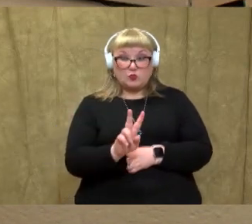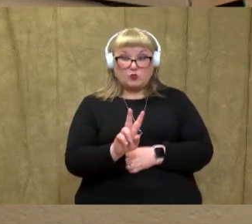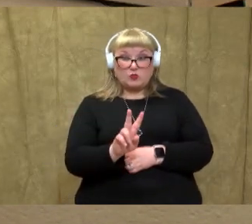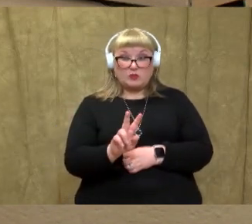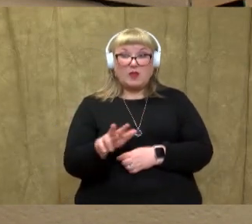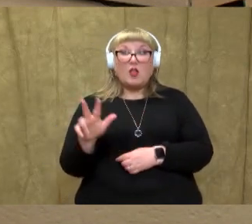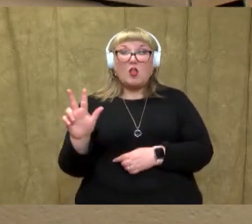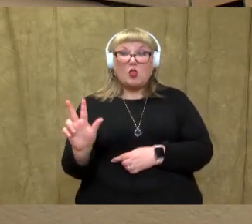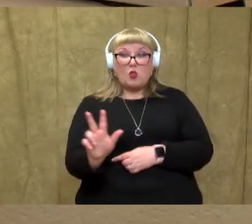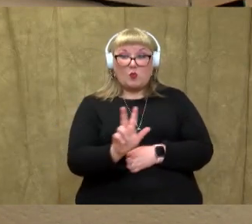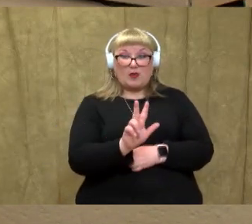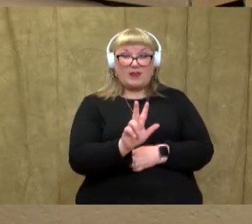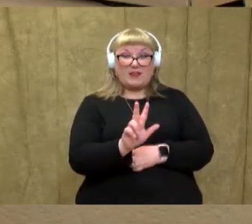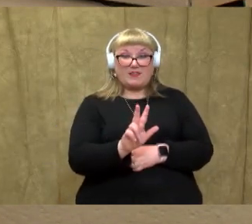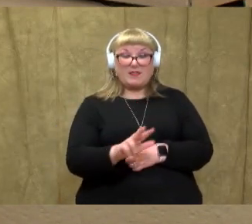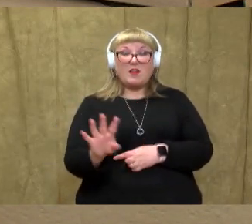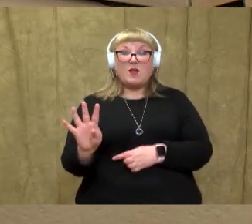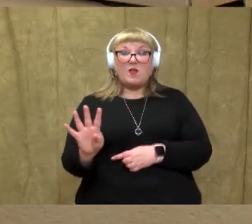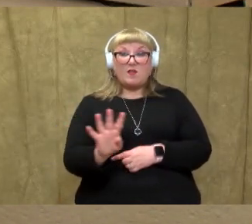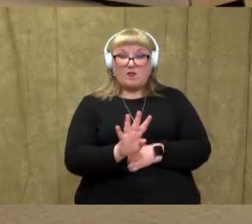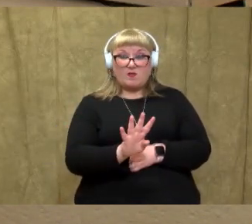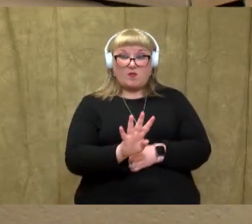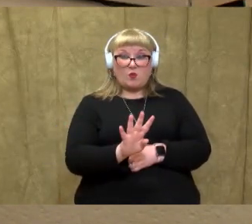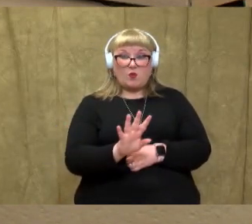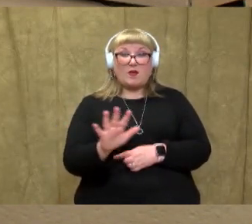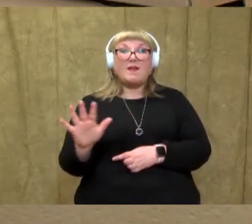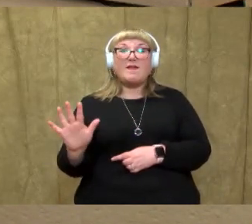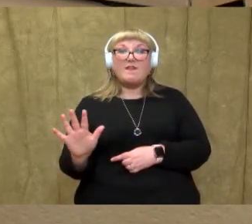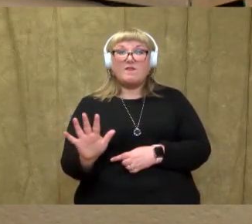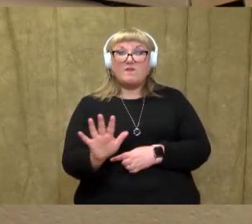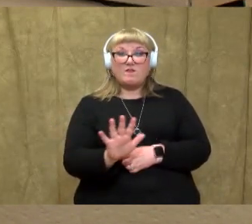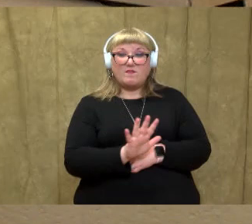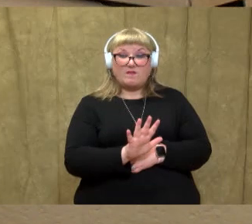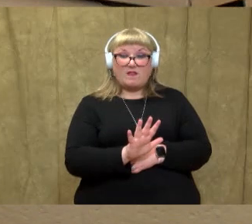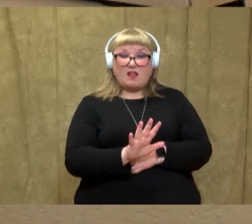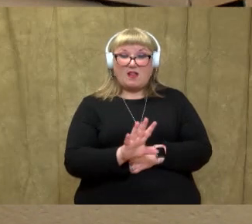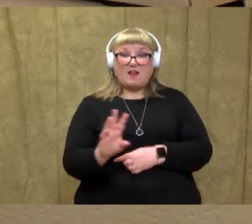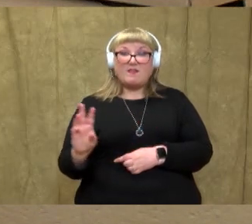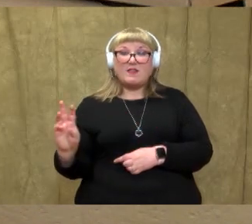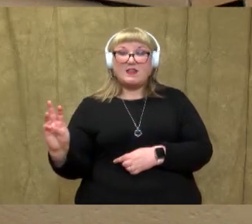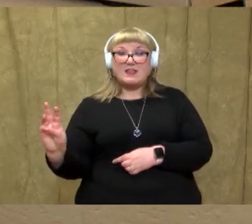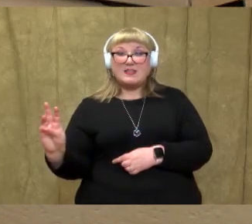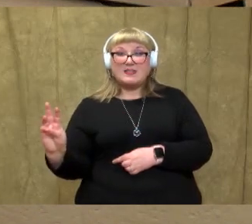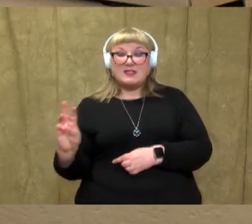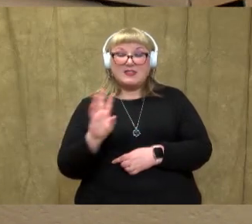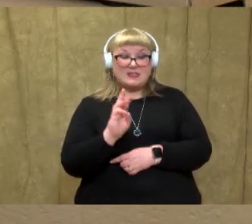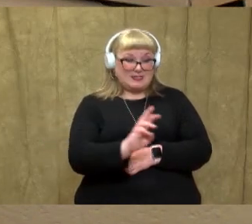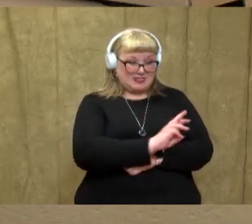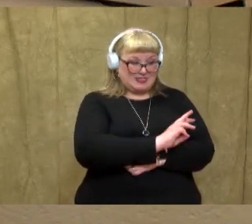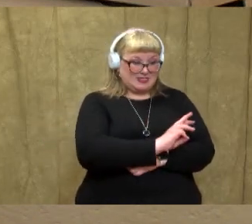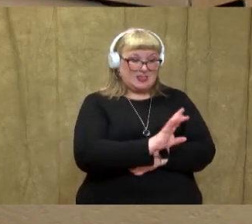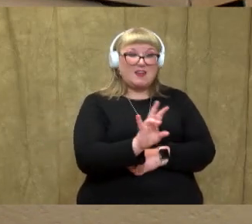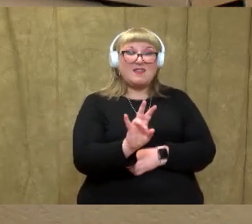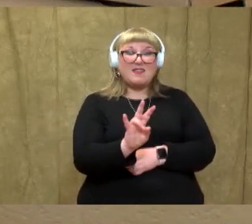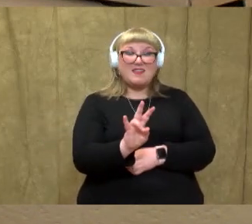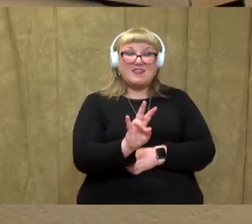2, 3, 4, 5,